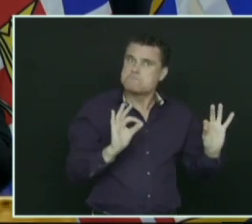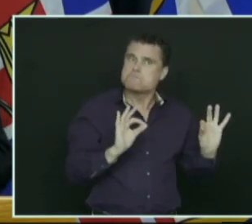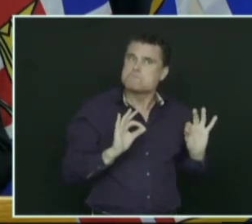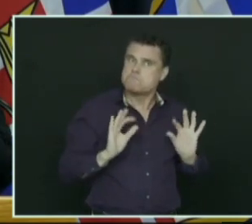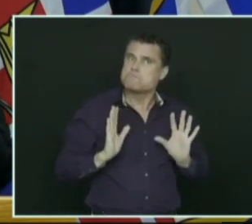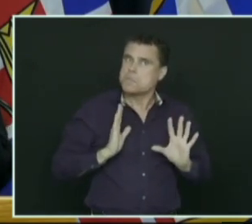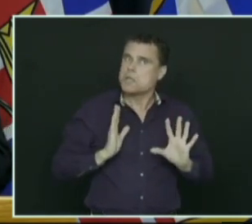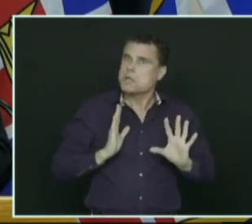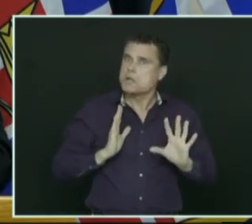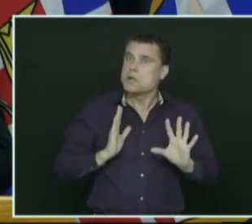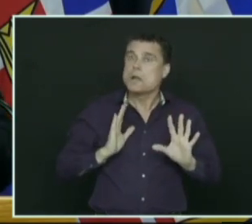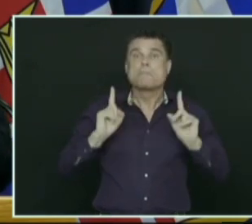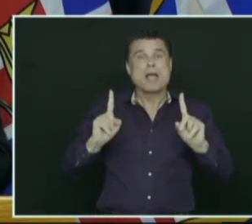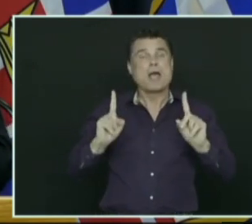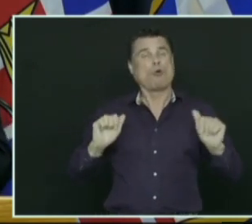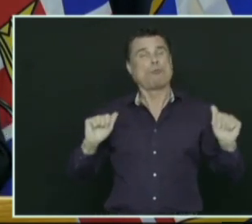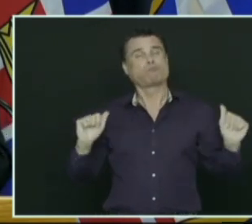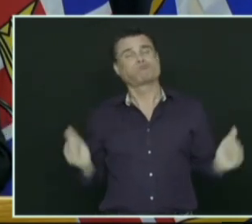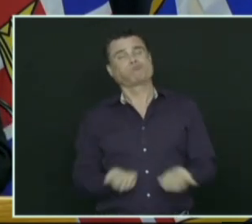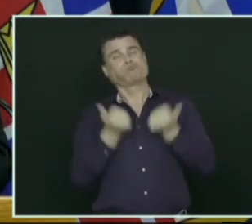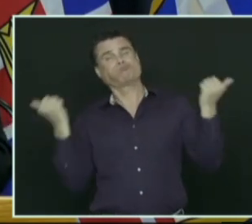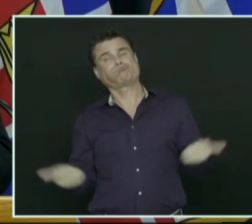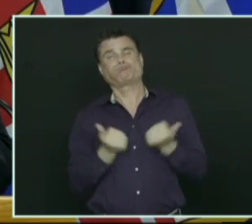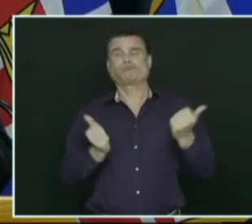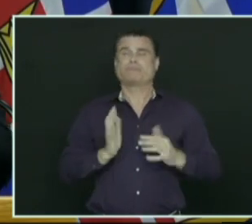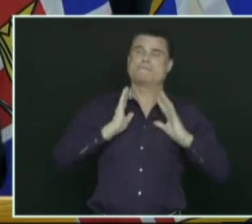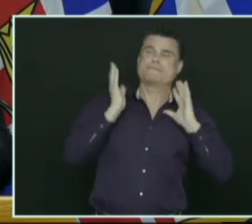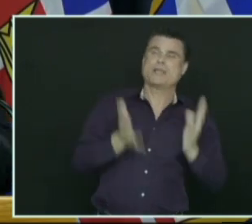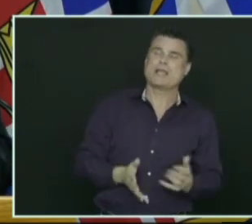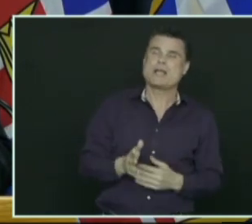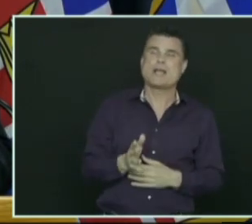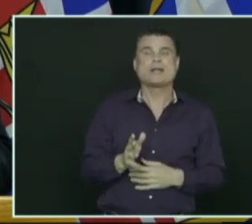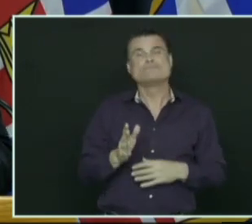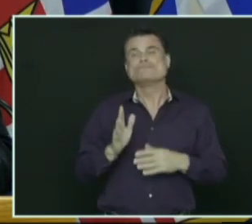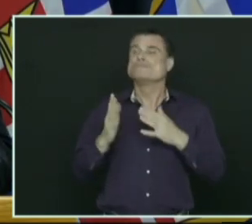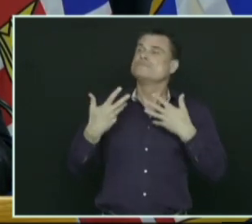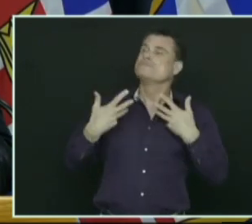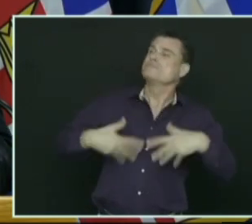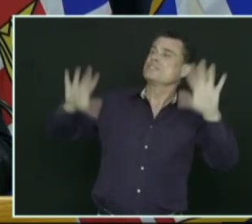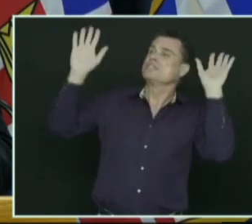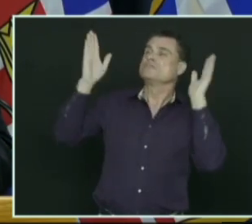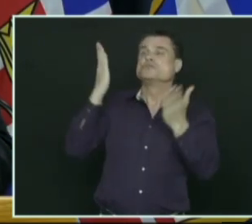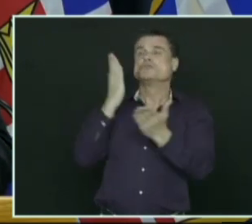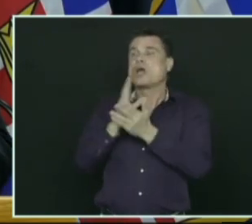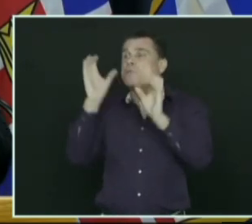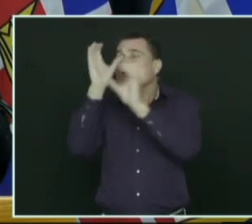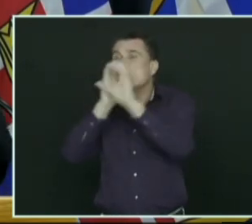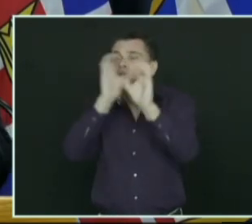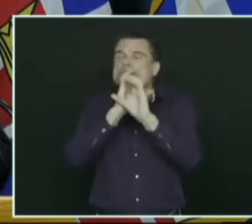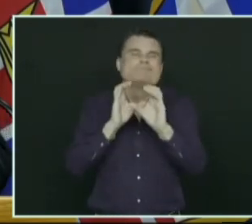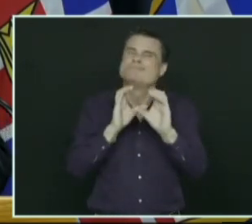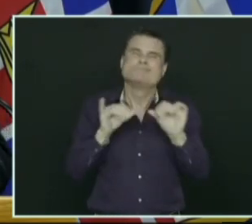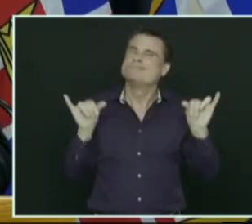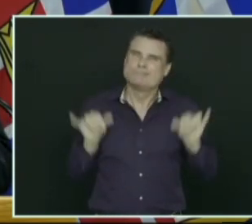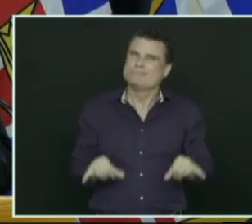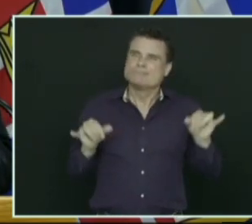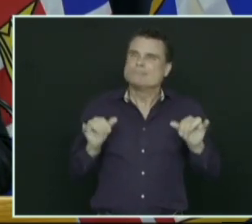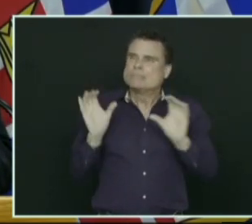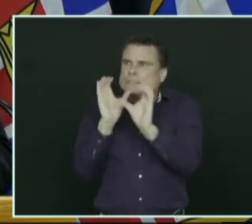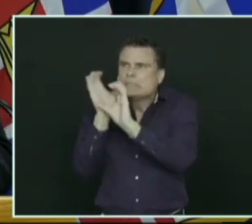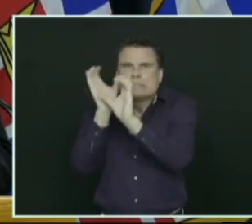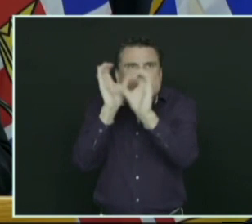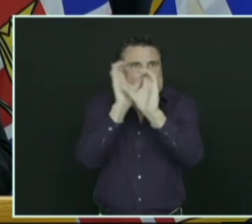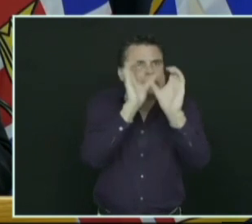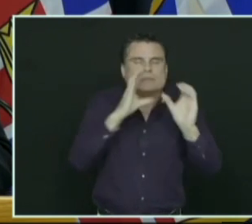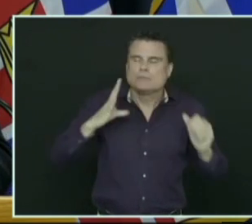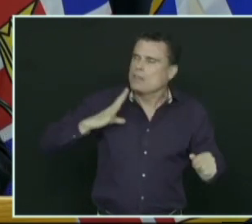that's being done to sort and to assess and to test PPE that's coming from new sources to British Columbia, and make sure that every